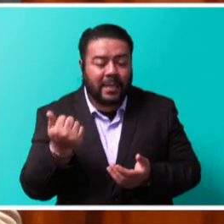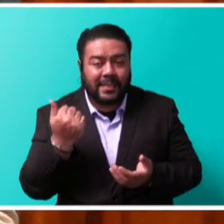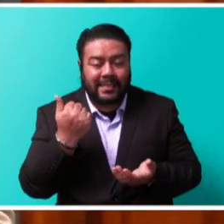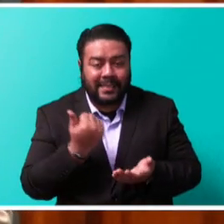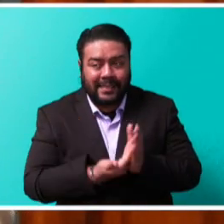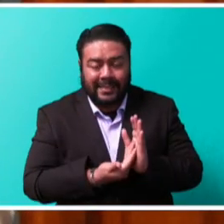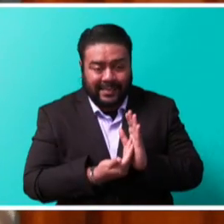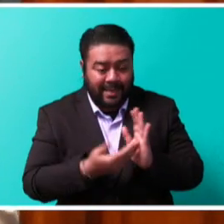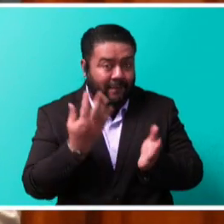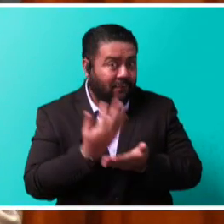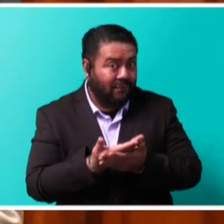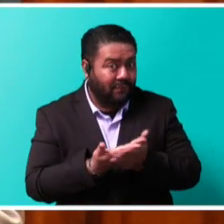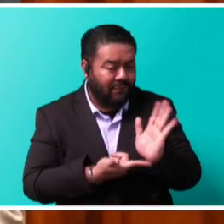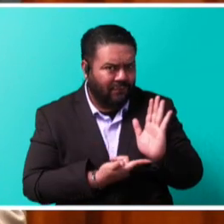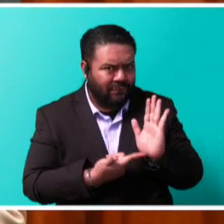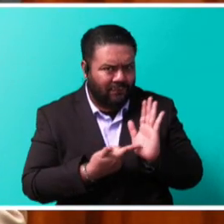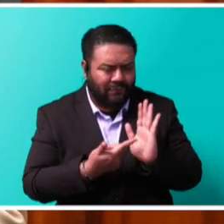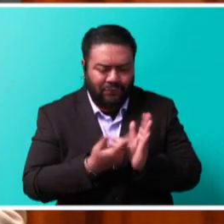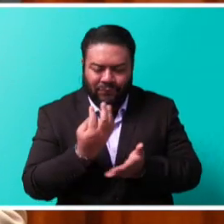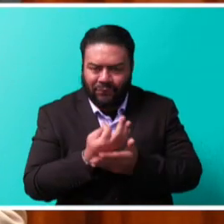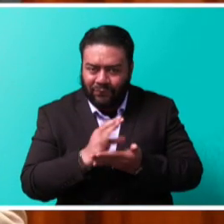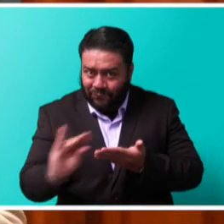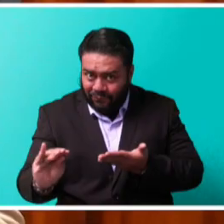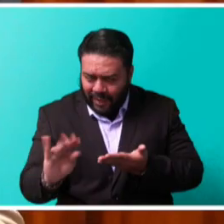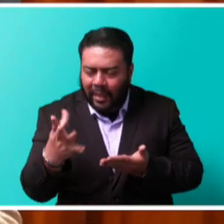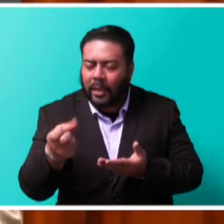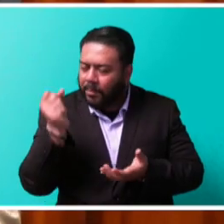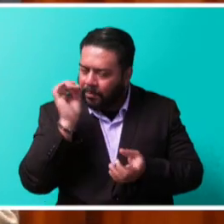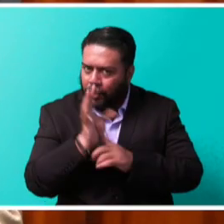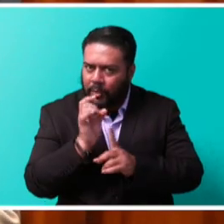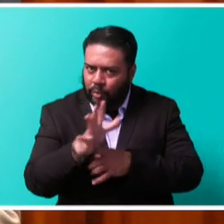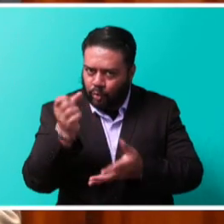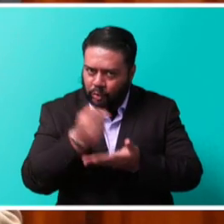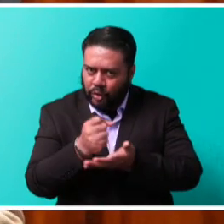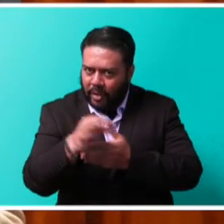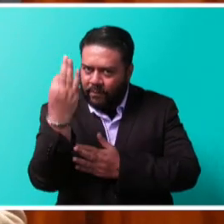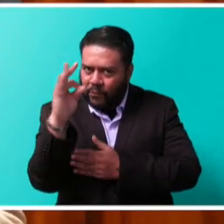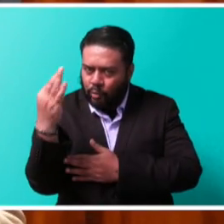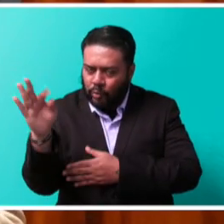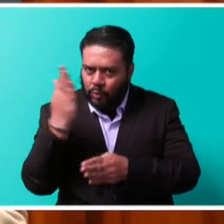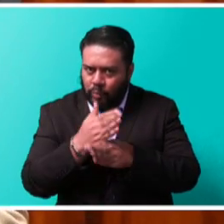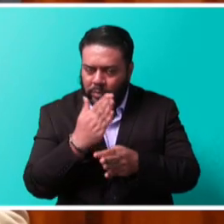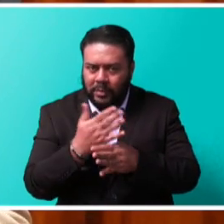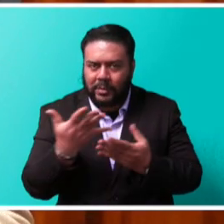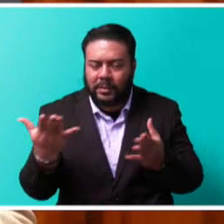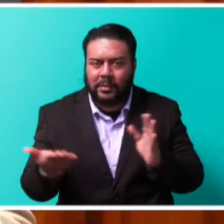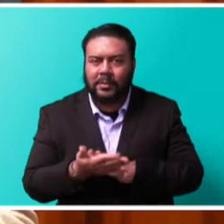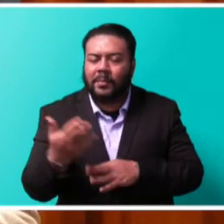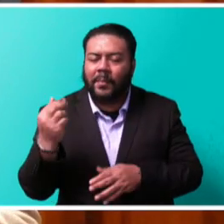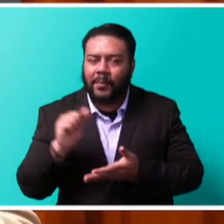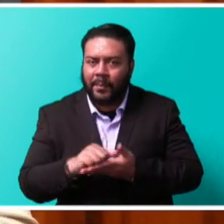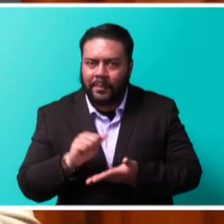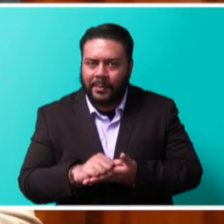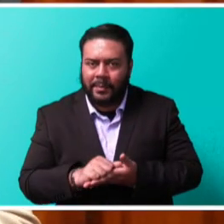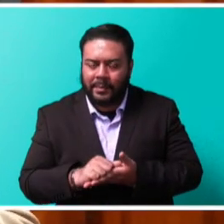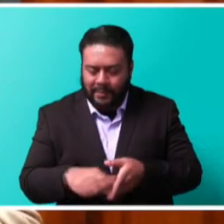enforcement powers. These mechanisms, Honourable Speaker, are critical to ensuring that forestry operations are undertaken responsibly